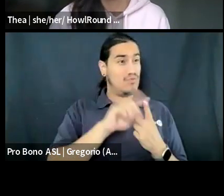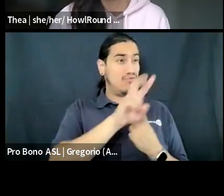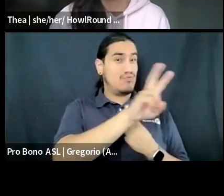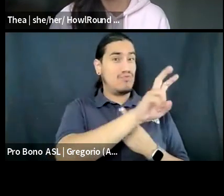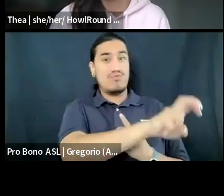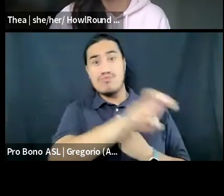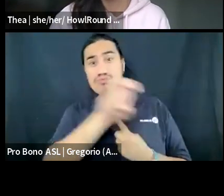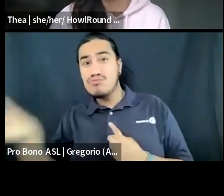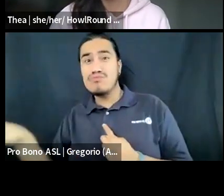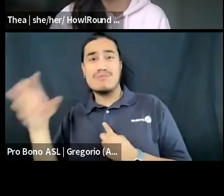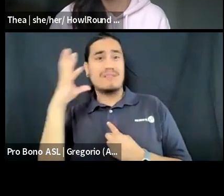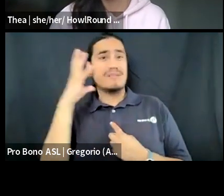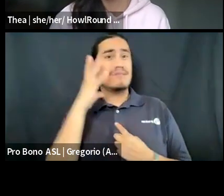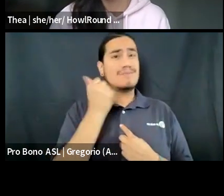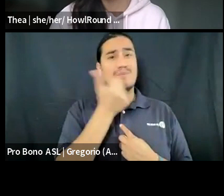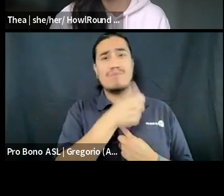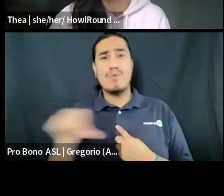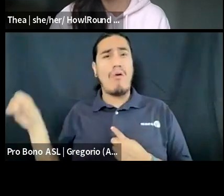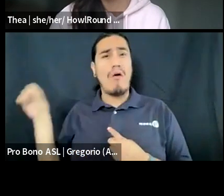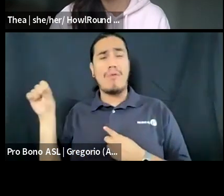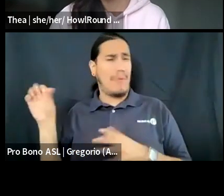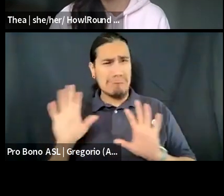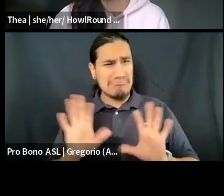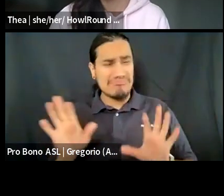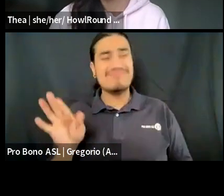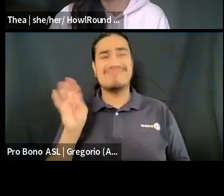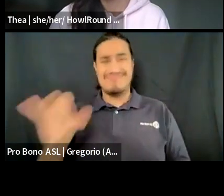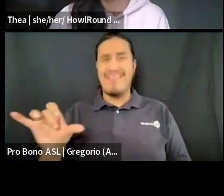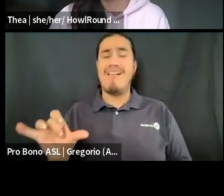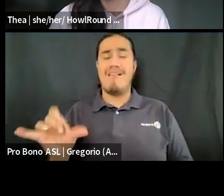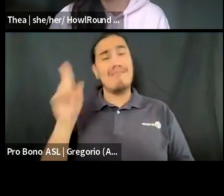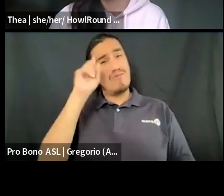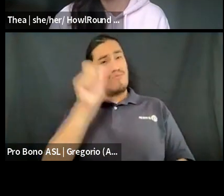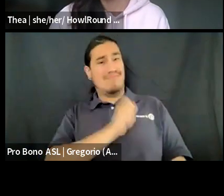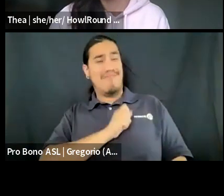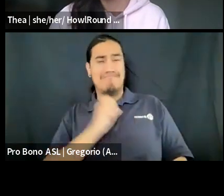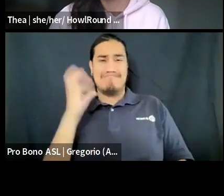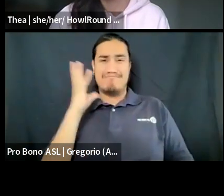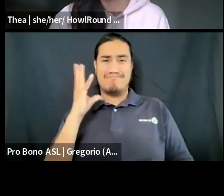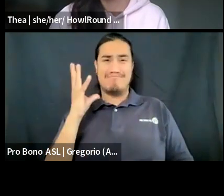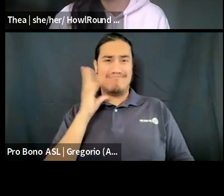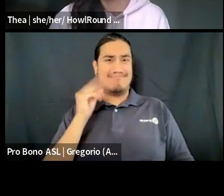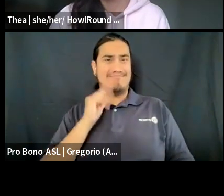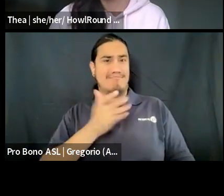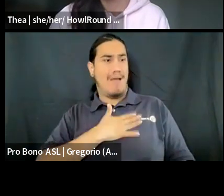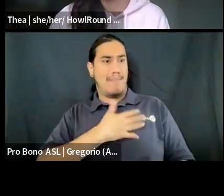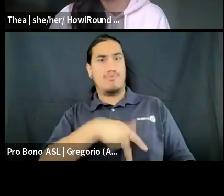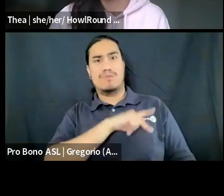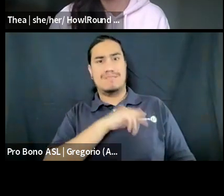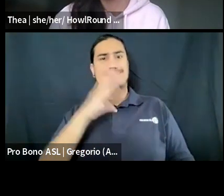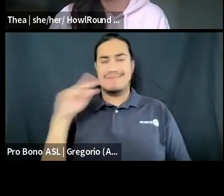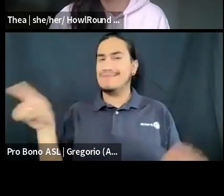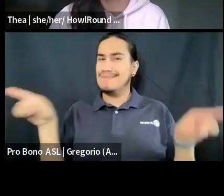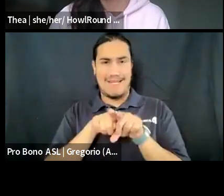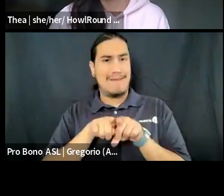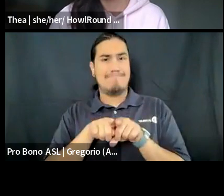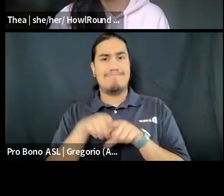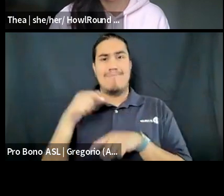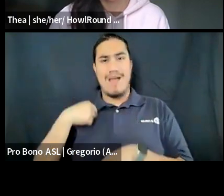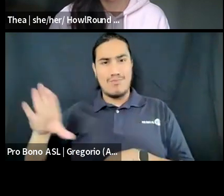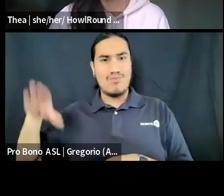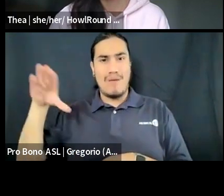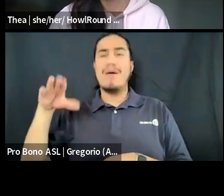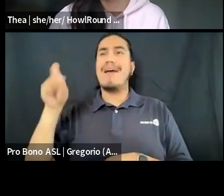think that you're absolutely right. In this country, I know for sure my personal experience that I've been brought up to be like, oh, you're supposed to be this, but I'm not.